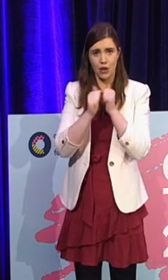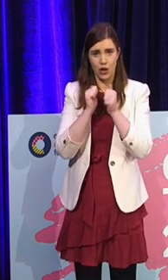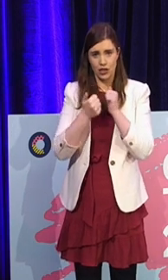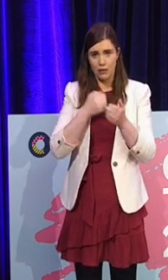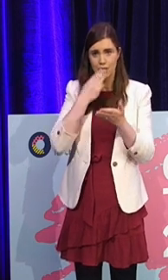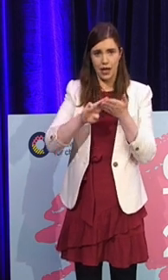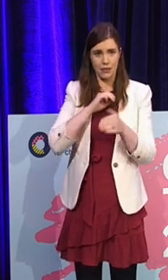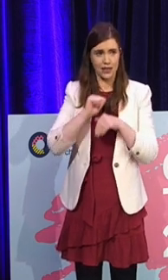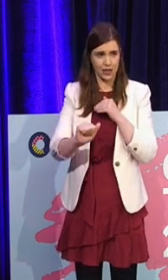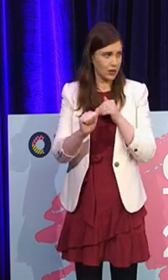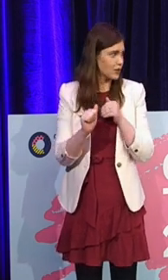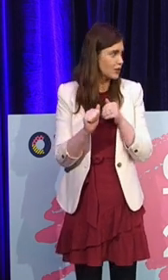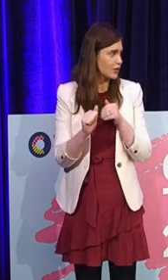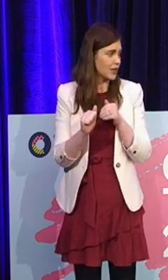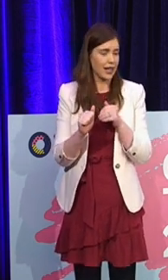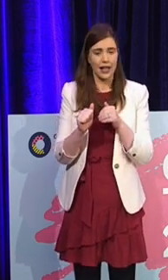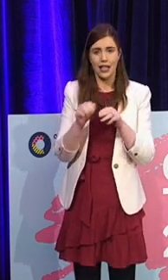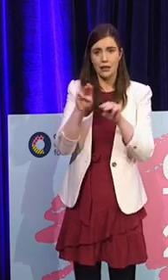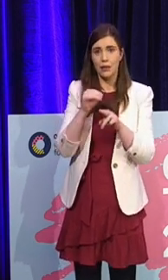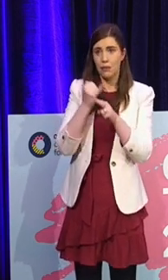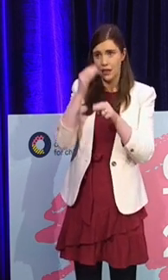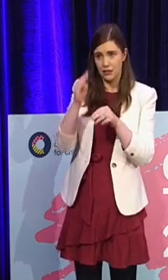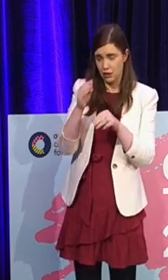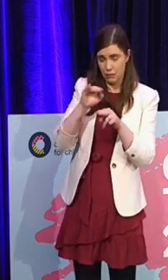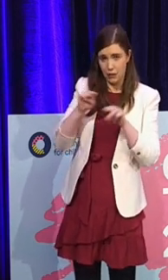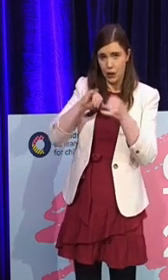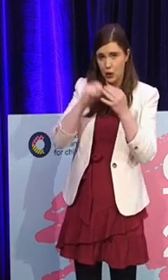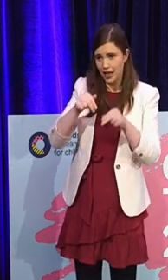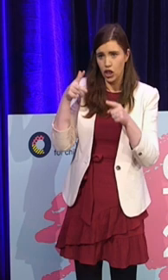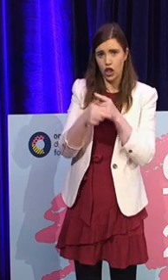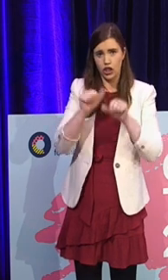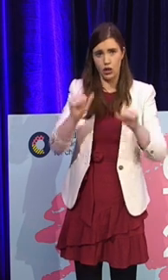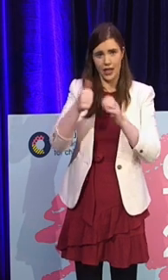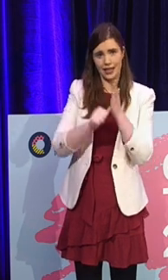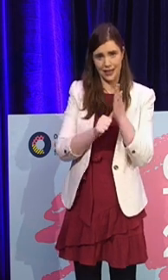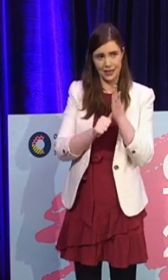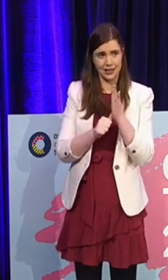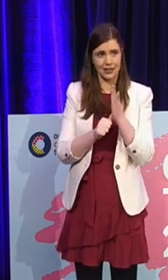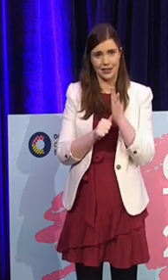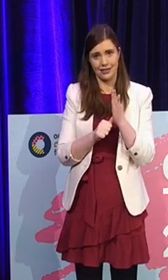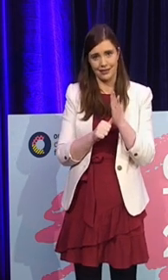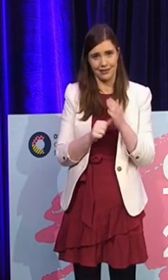the HSC, the government, and the people who are in charge, cut the waiting list and let me reach my potential.